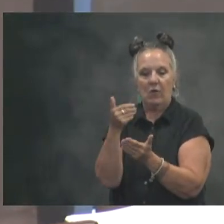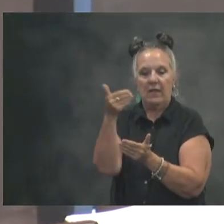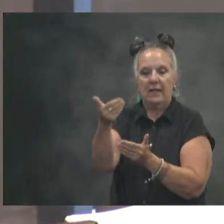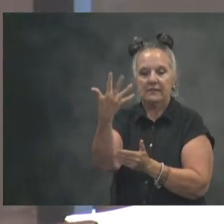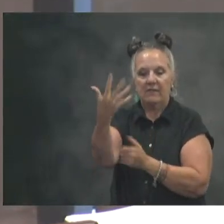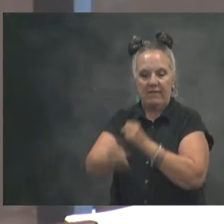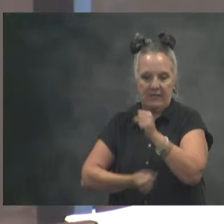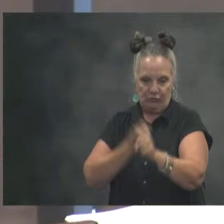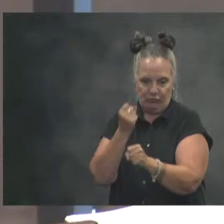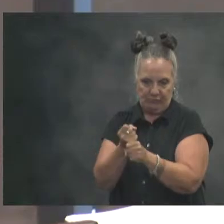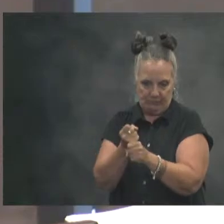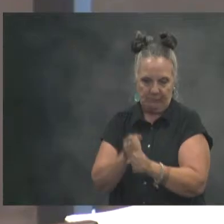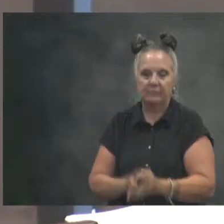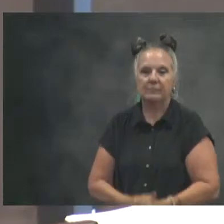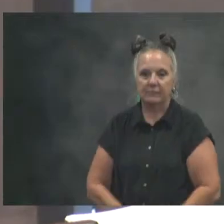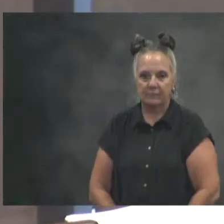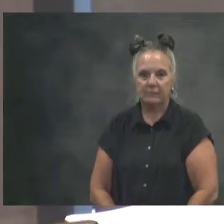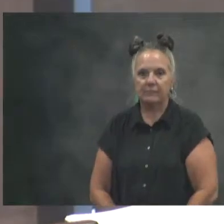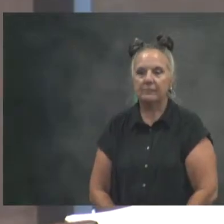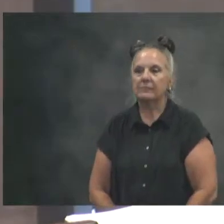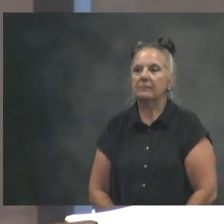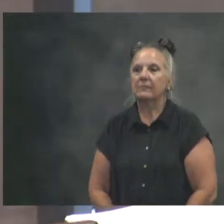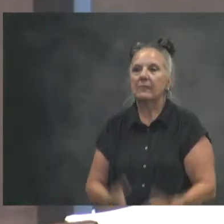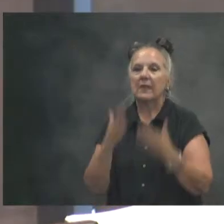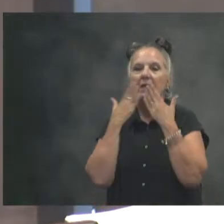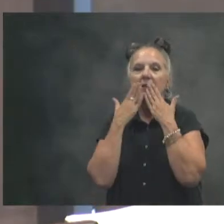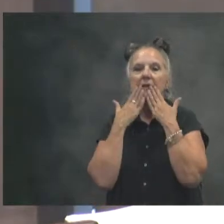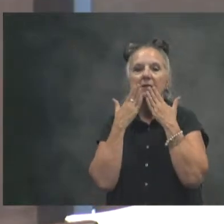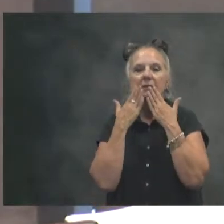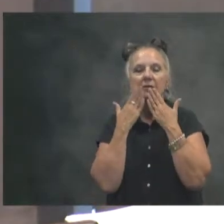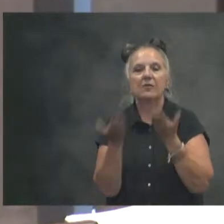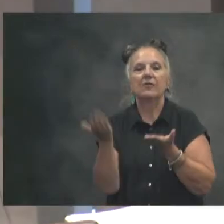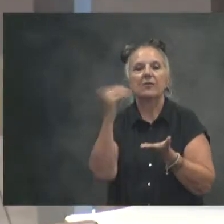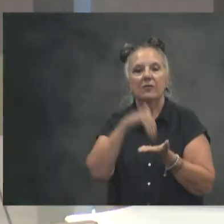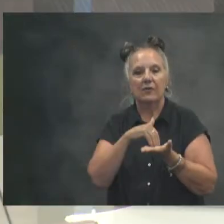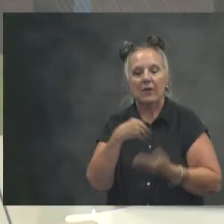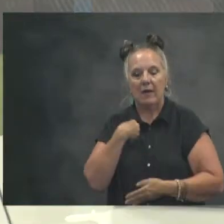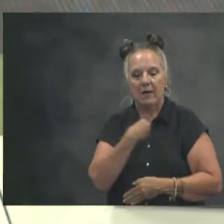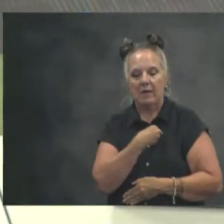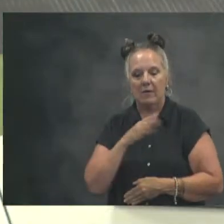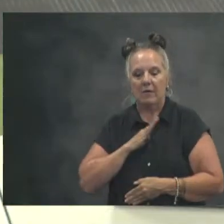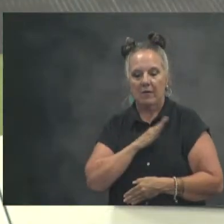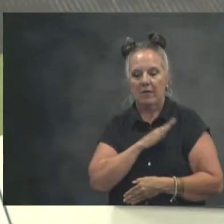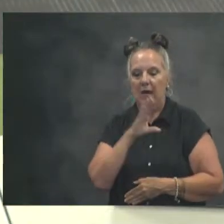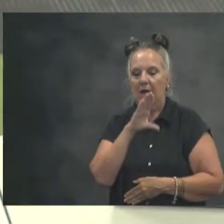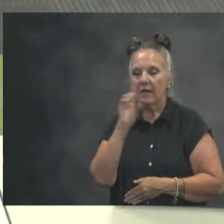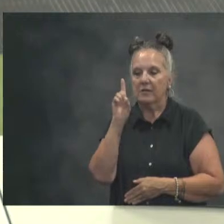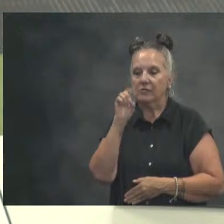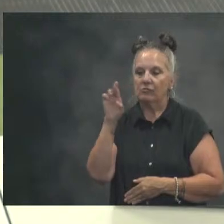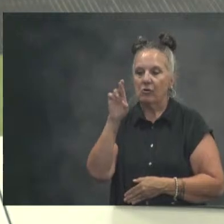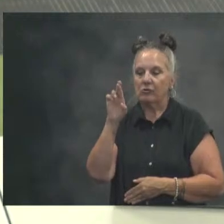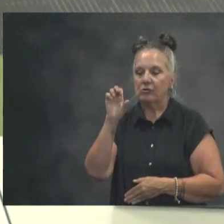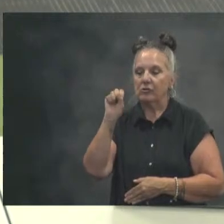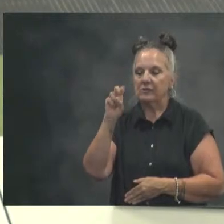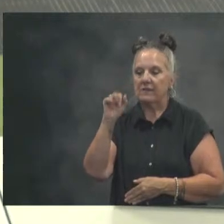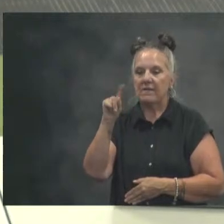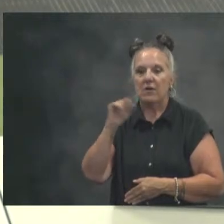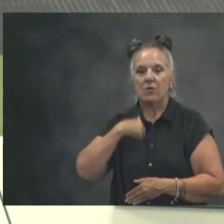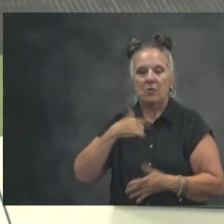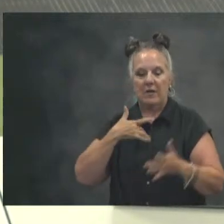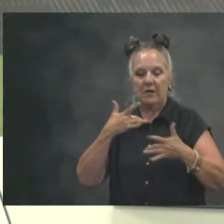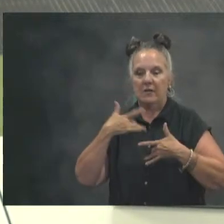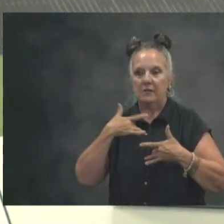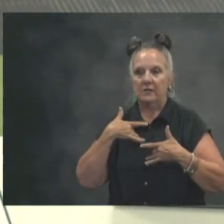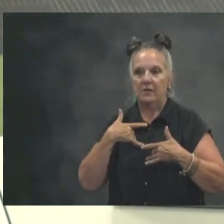years. Thank you. Good evening again, President Williams, members of the board, and Dr. Savine. We are excited to bring you